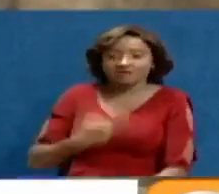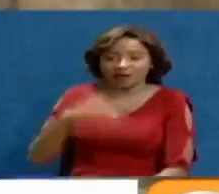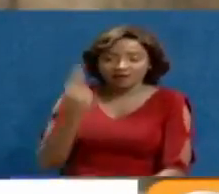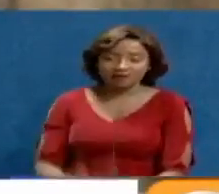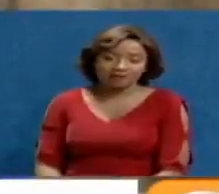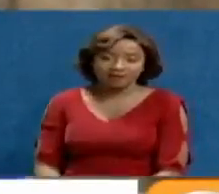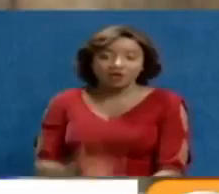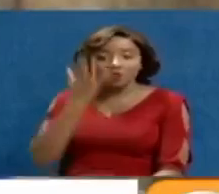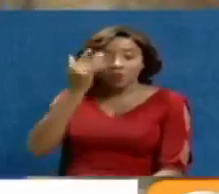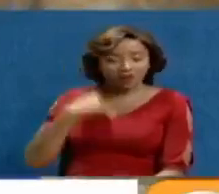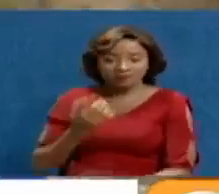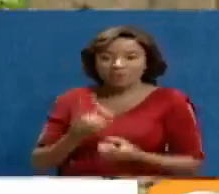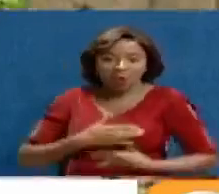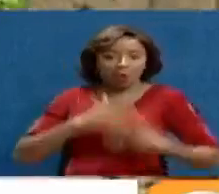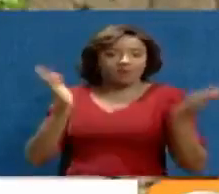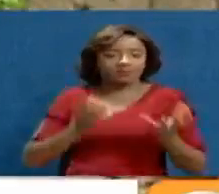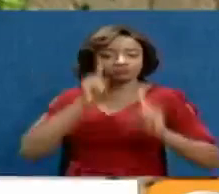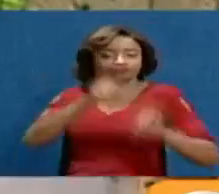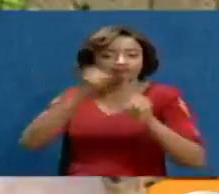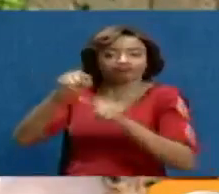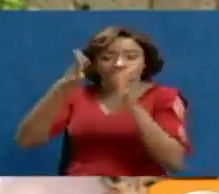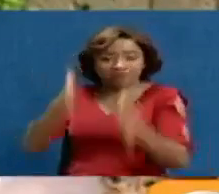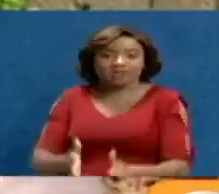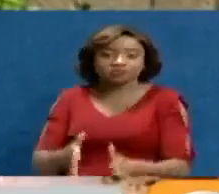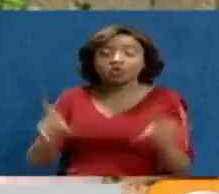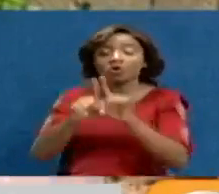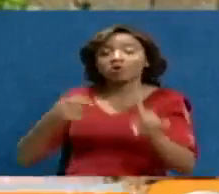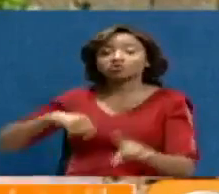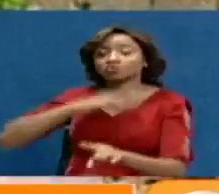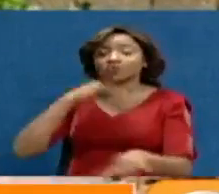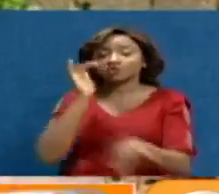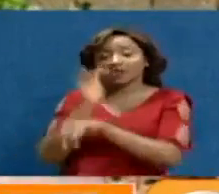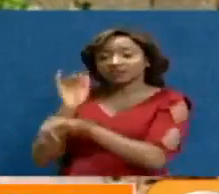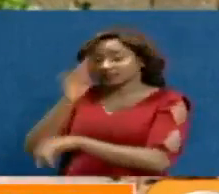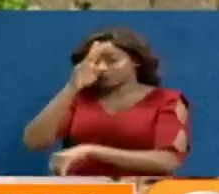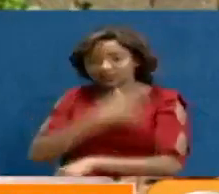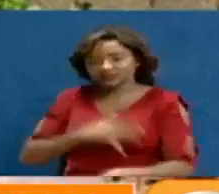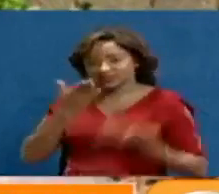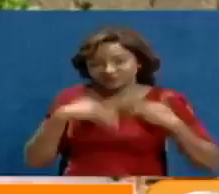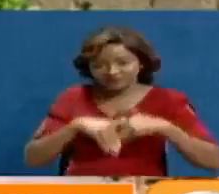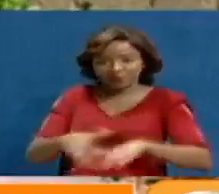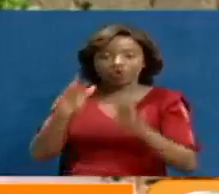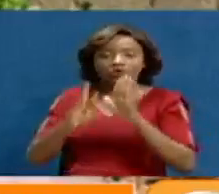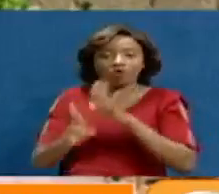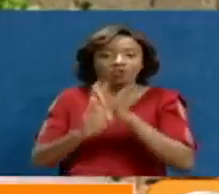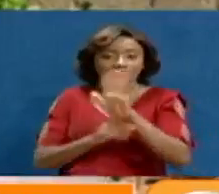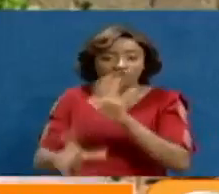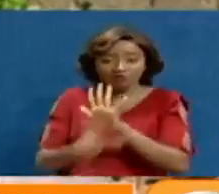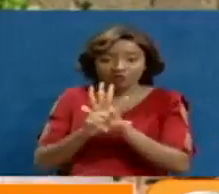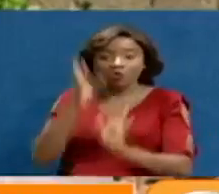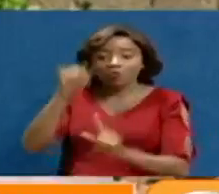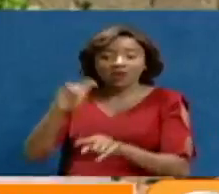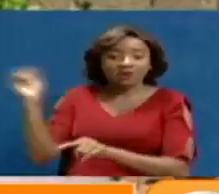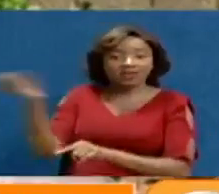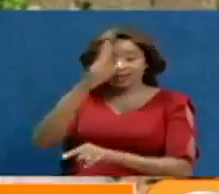ninaofia maisha yangu sababu nimejitokeza. We are calling on the police to kindly abide by the rule of law. Kenya is